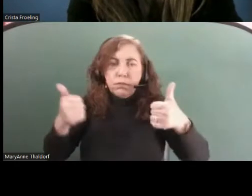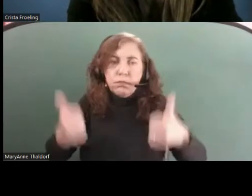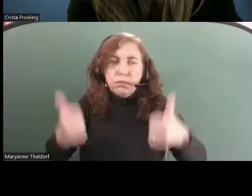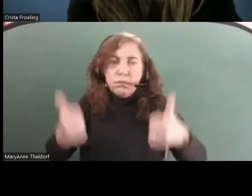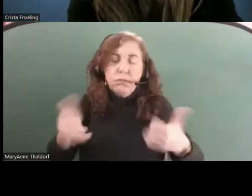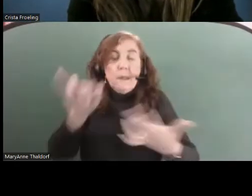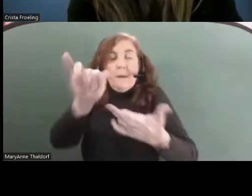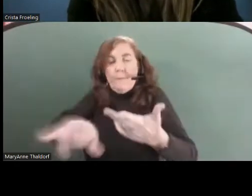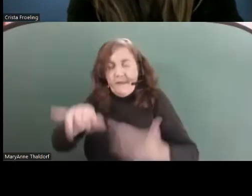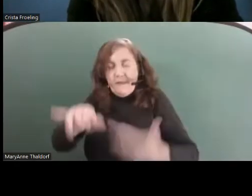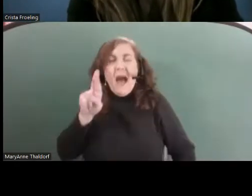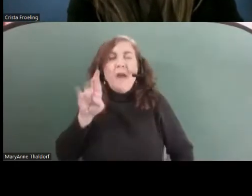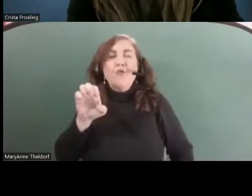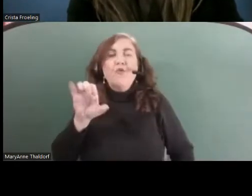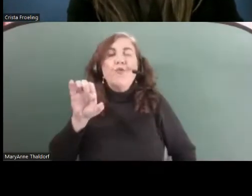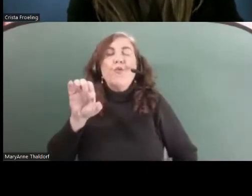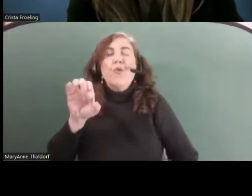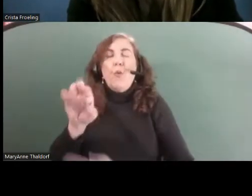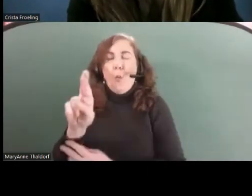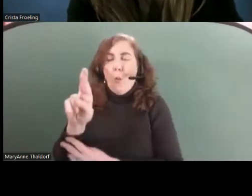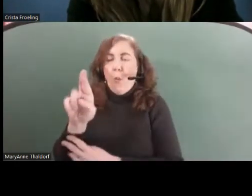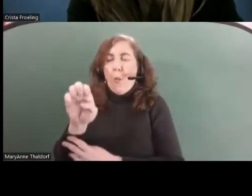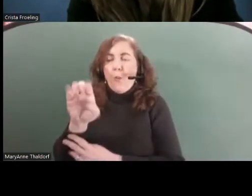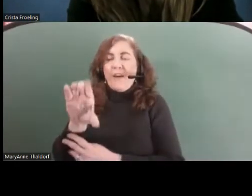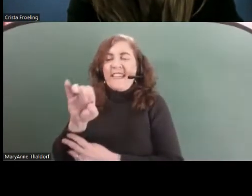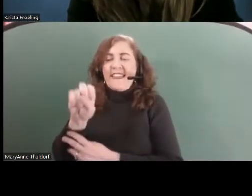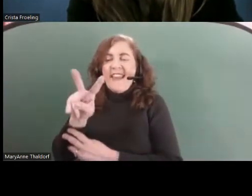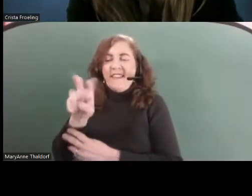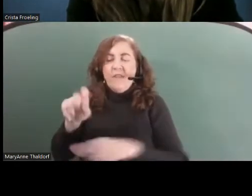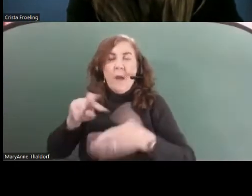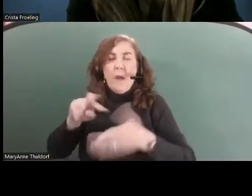has to get that gene from each parent.